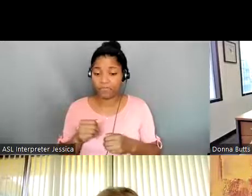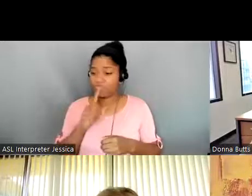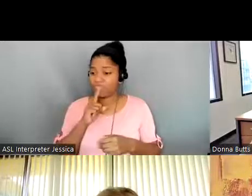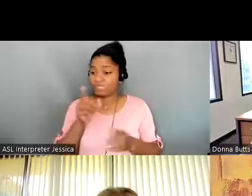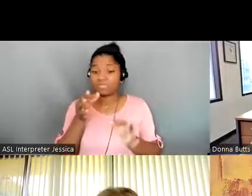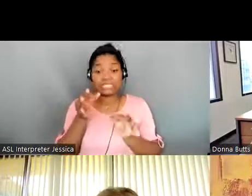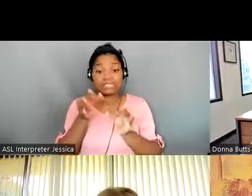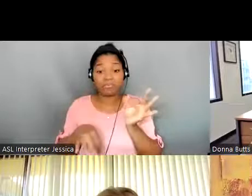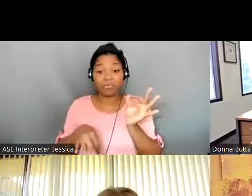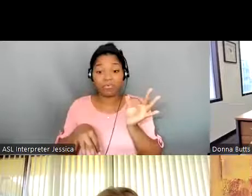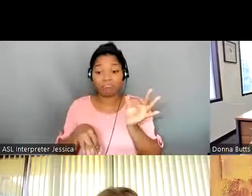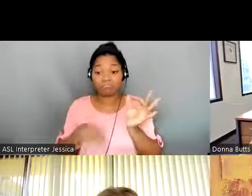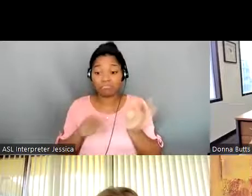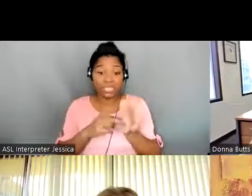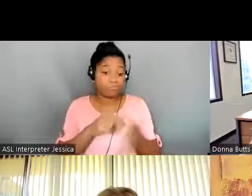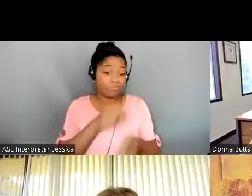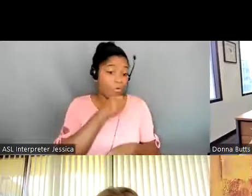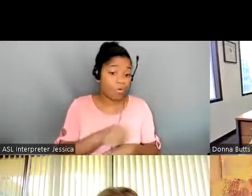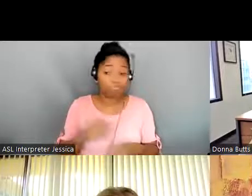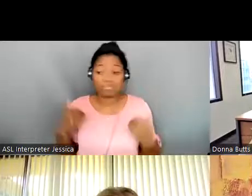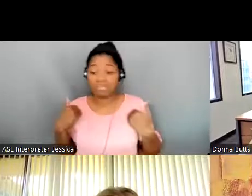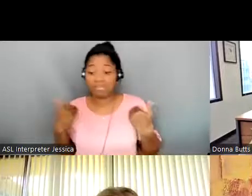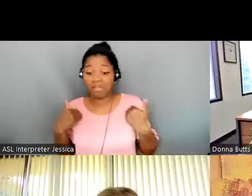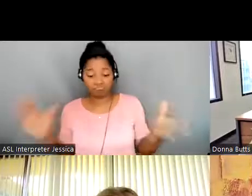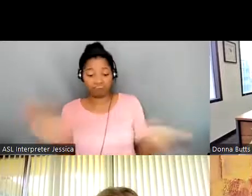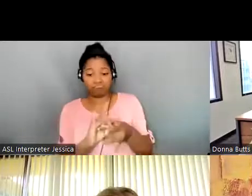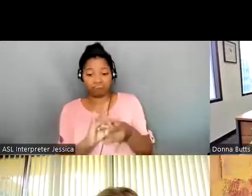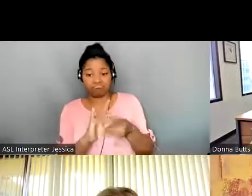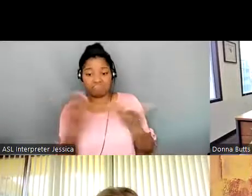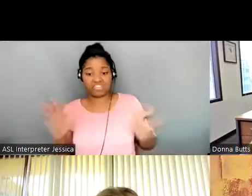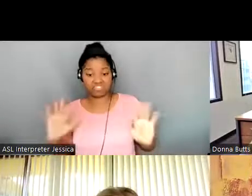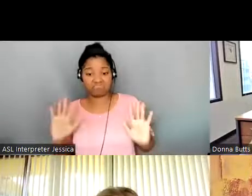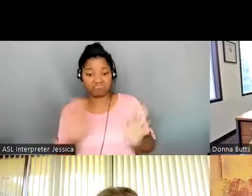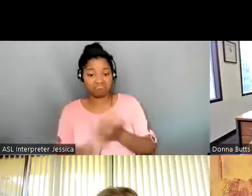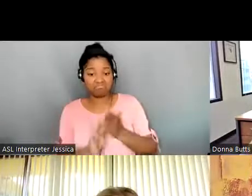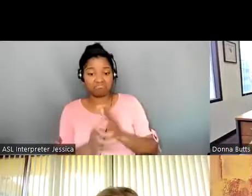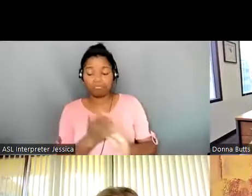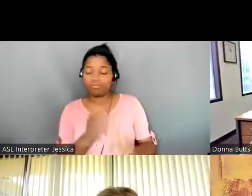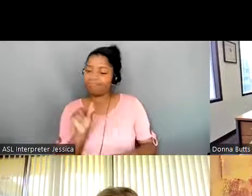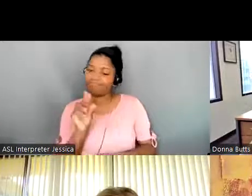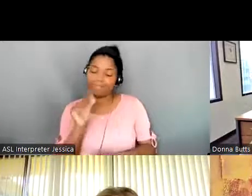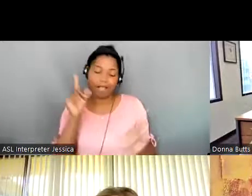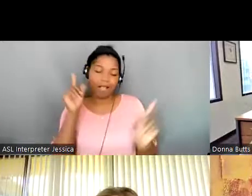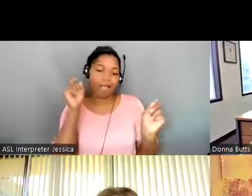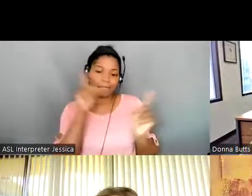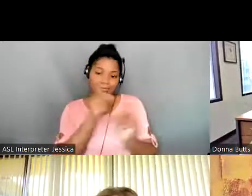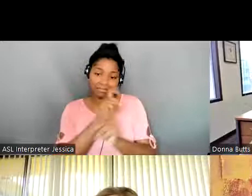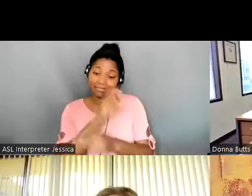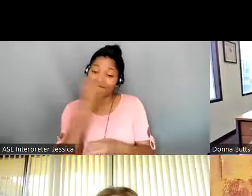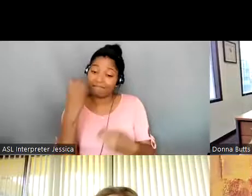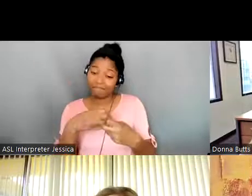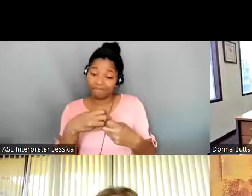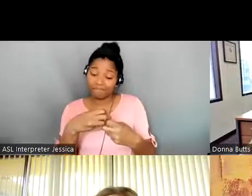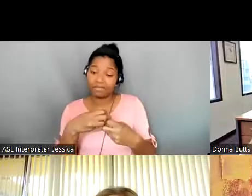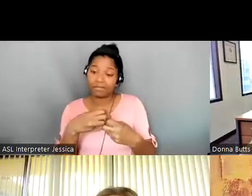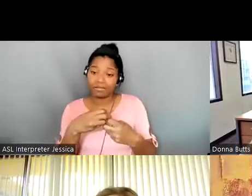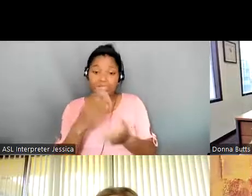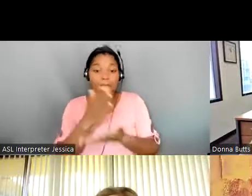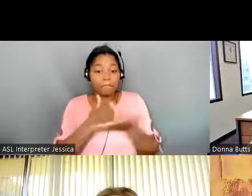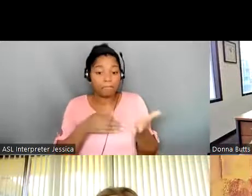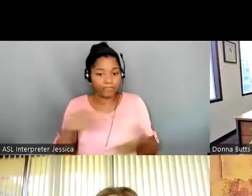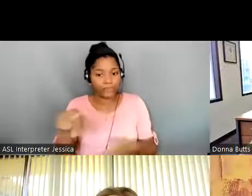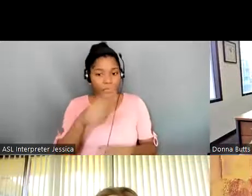as saying you've got to get the young and old people to have a relationship with each other. It is complicated. Some of you know that firsthand